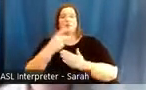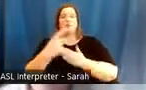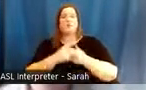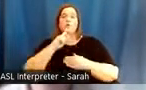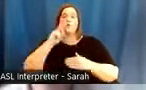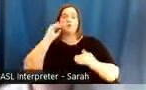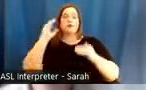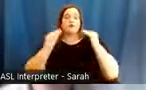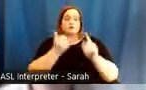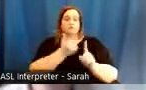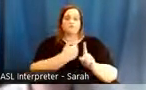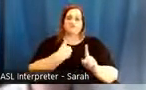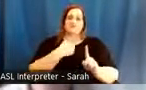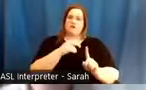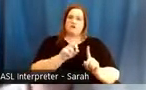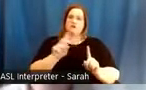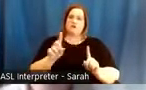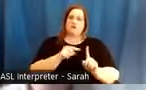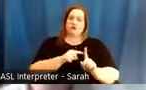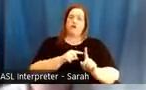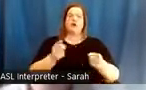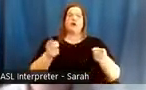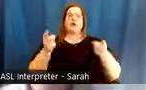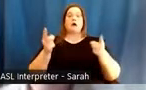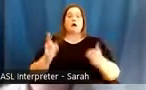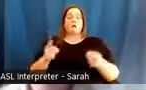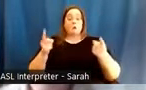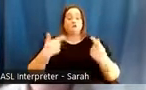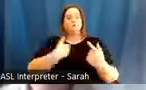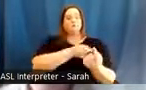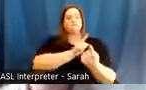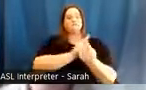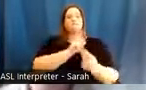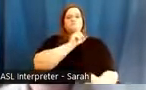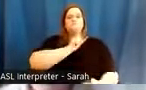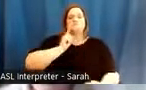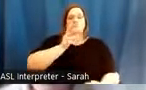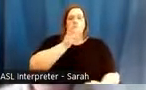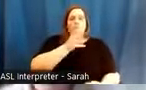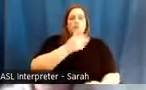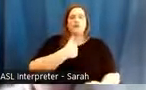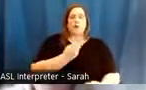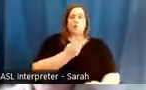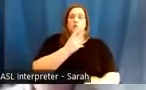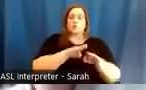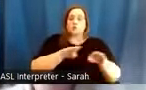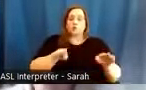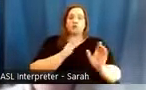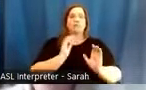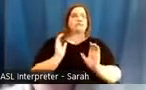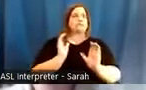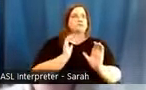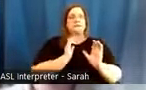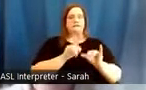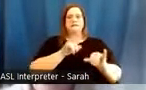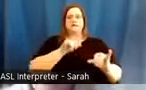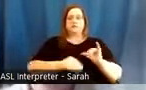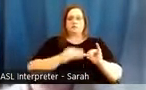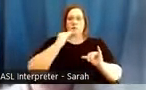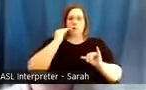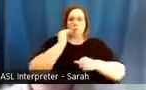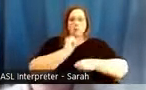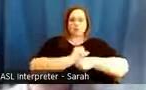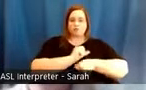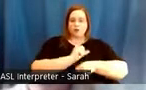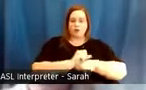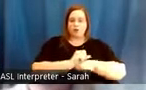DD. Coincidentally, I met a single mother with two children who was looking for a stay-at-home job and jumped